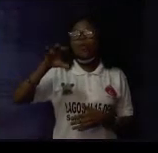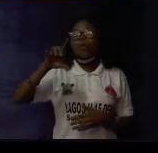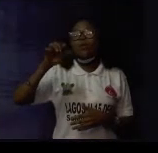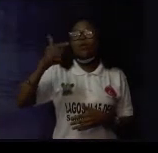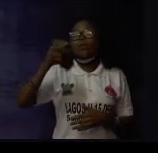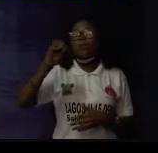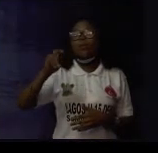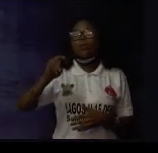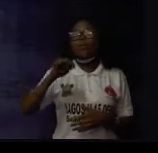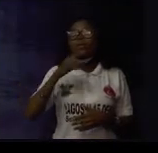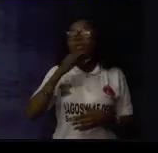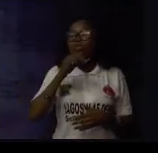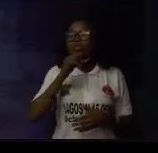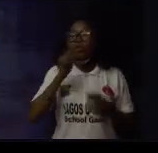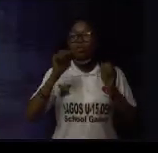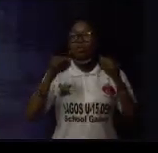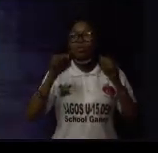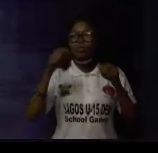to,